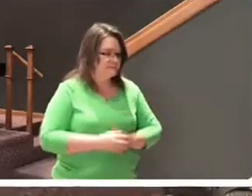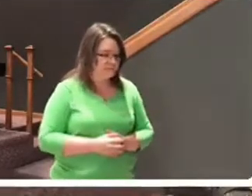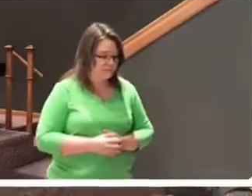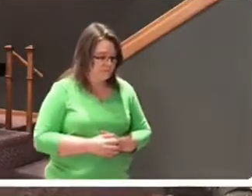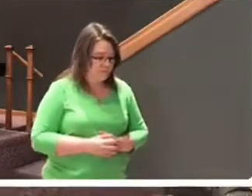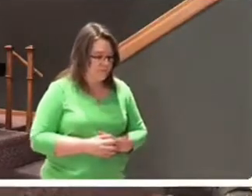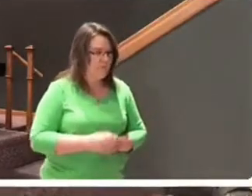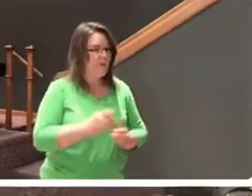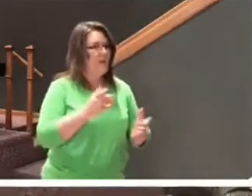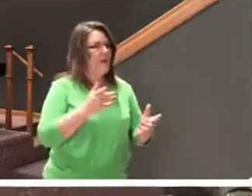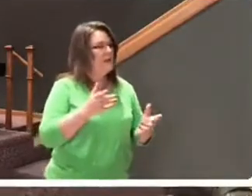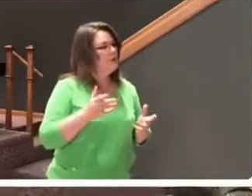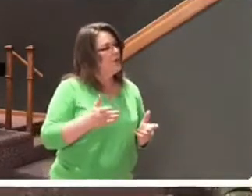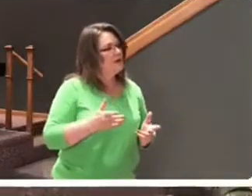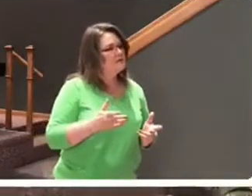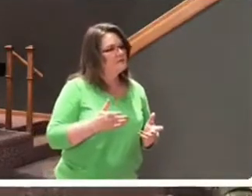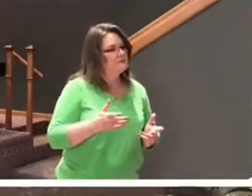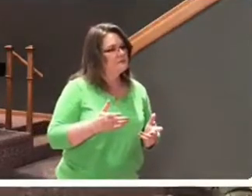and you want to,